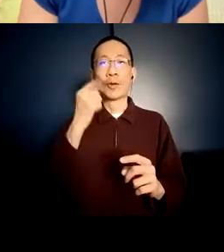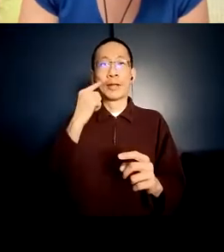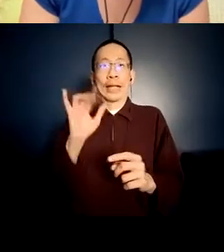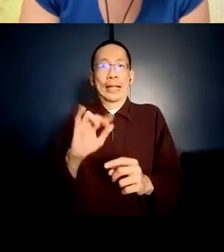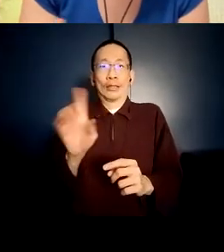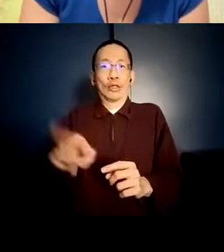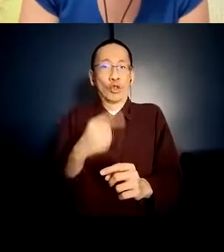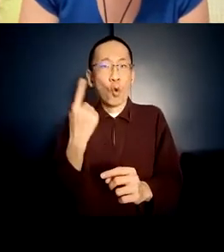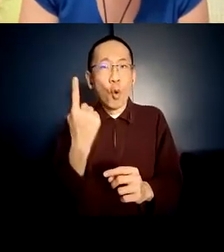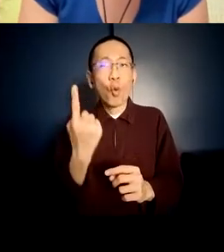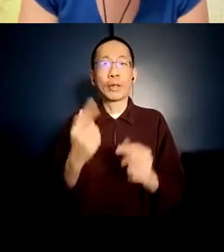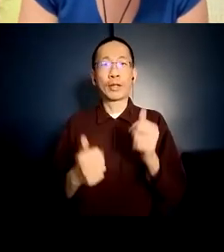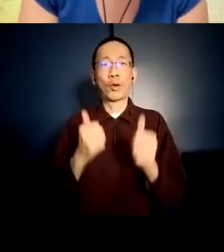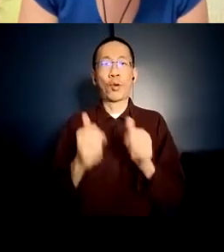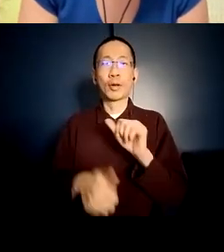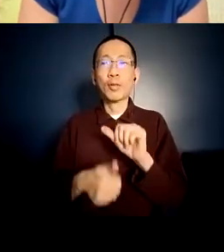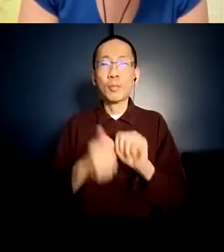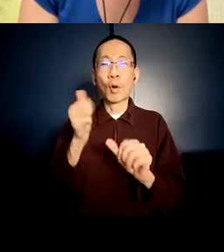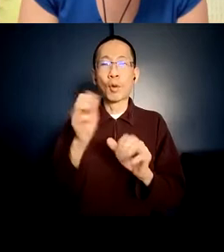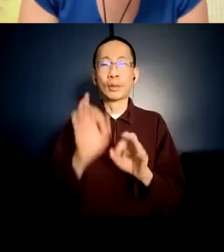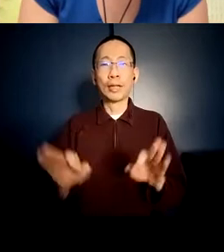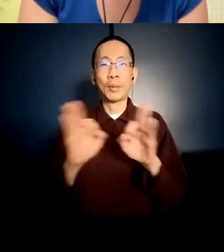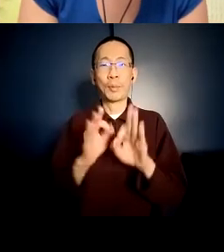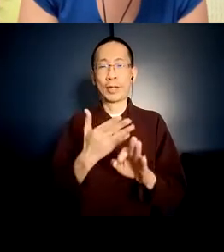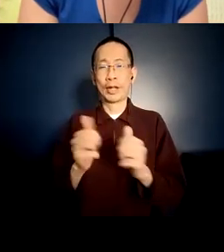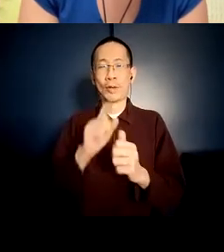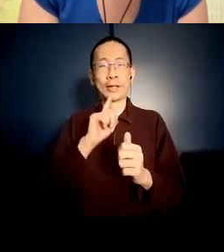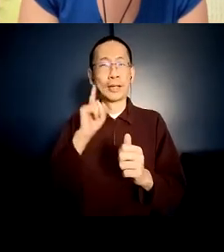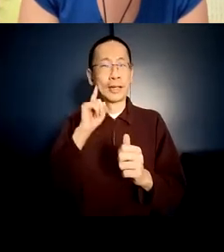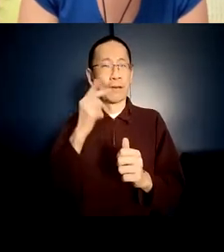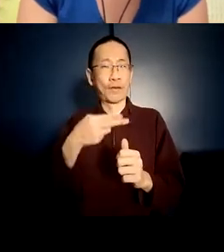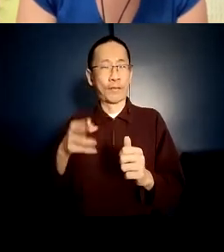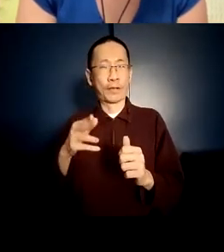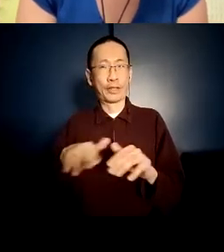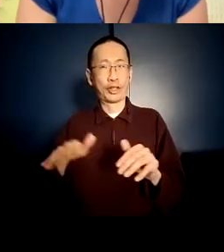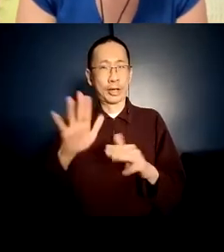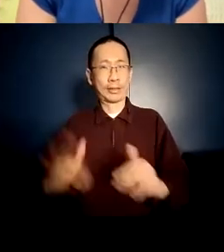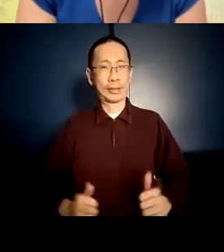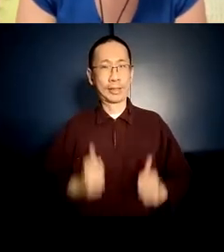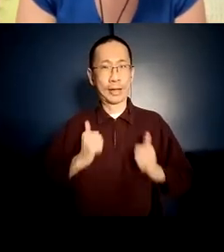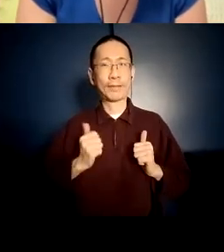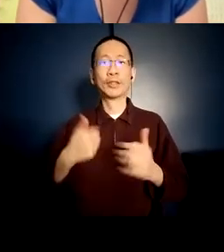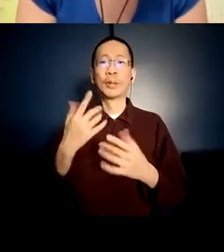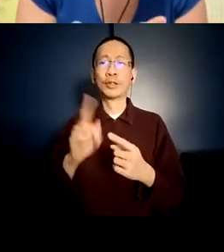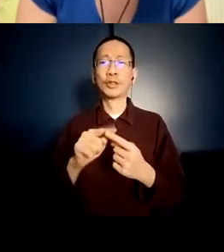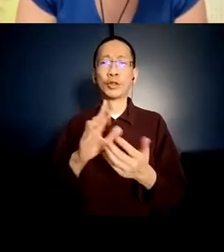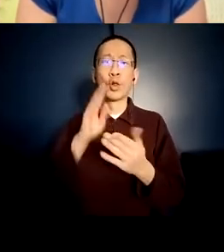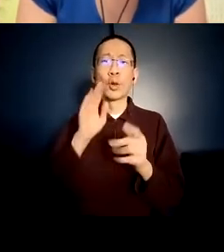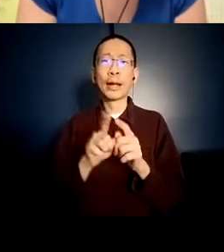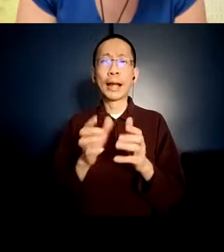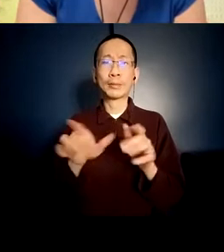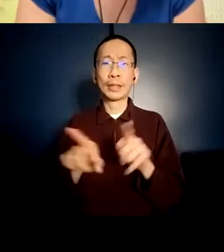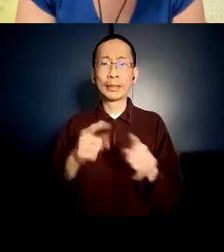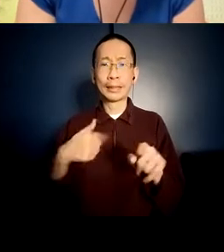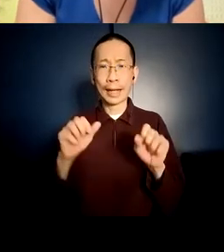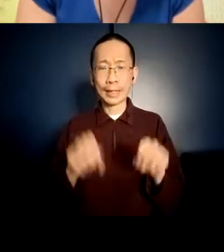only or the most important thing in a deaf or hard of hearing child's life. So I'm interested in learning as much as I can